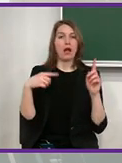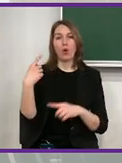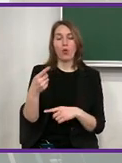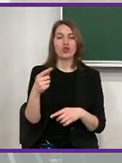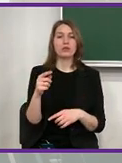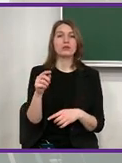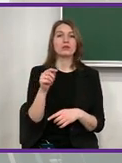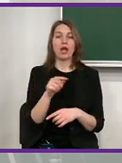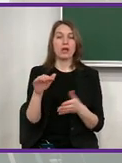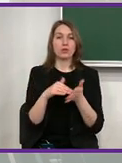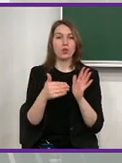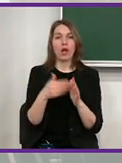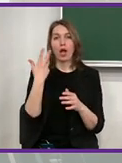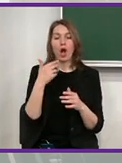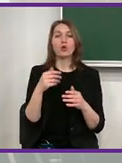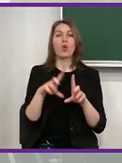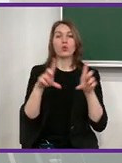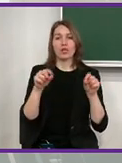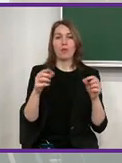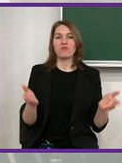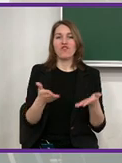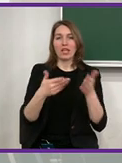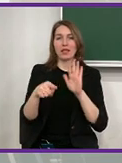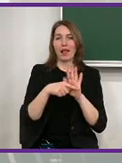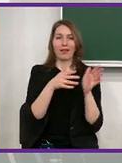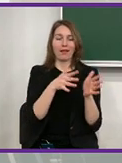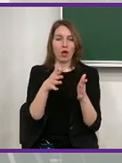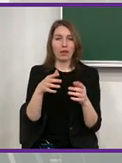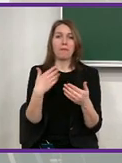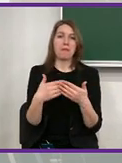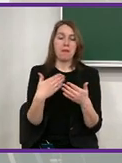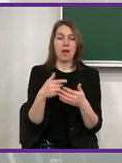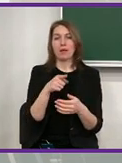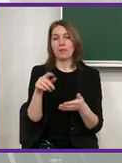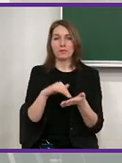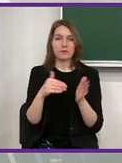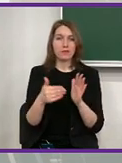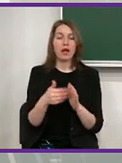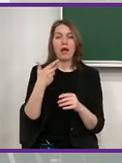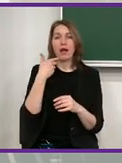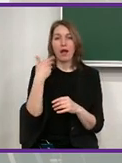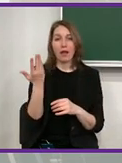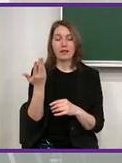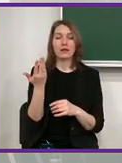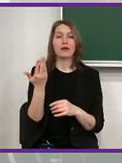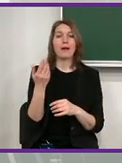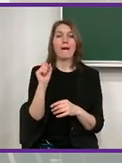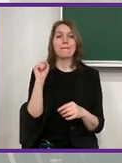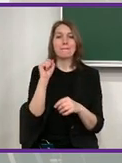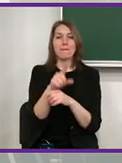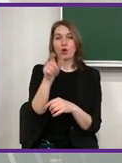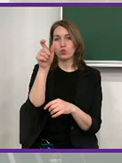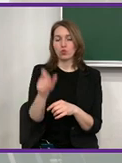a specific group of customers. Un tas ir, piemēram, tādos gadījumos, kad The